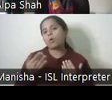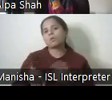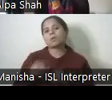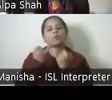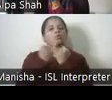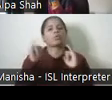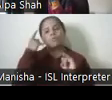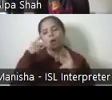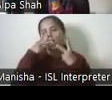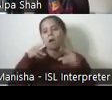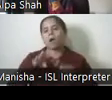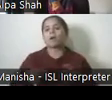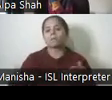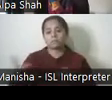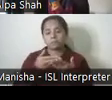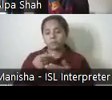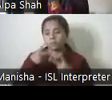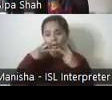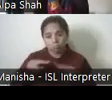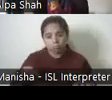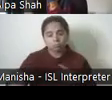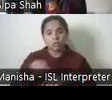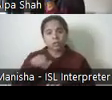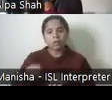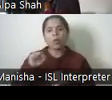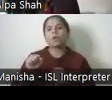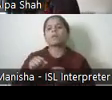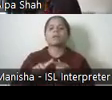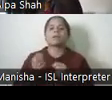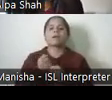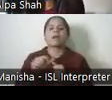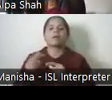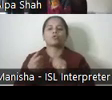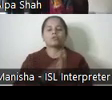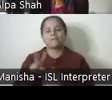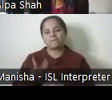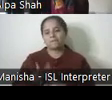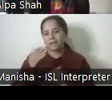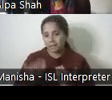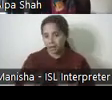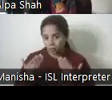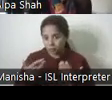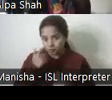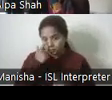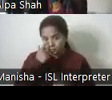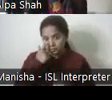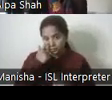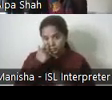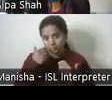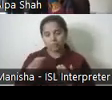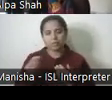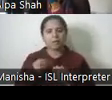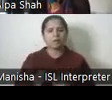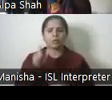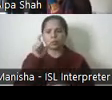for Adivasis and thus Adivasi egalitarian values. Now to come to a few